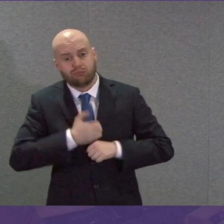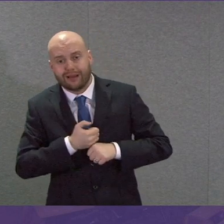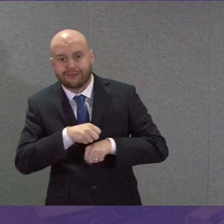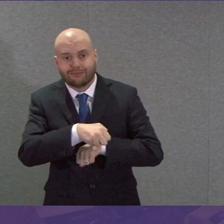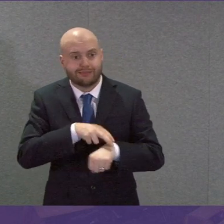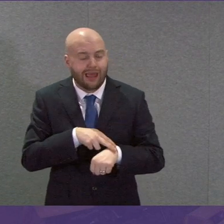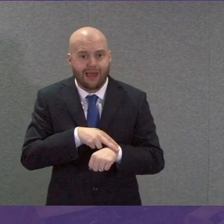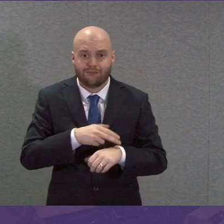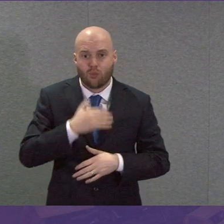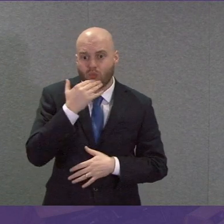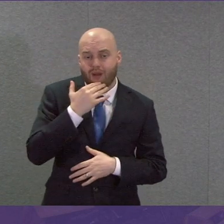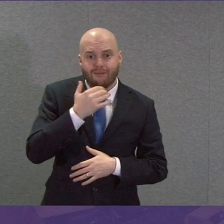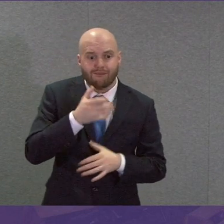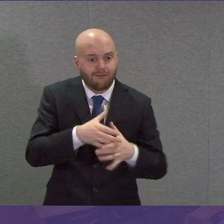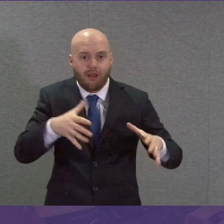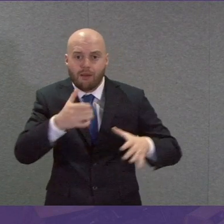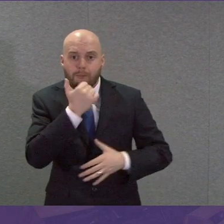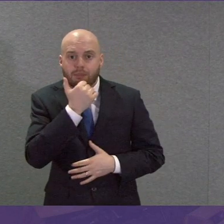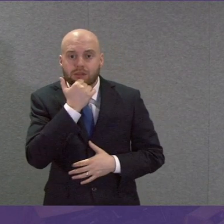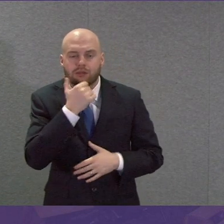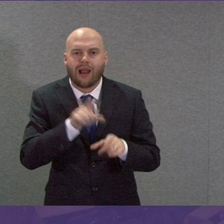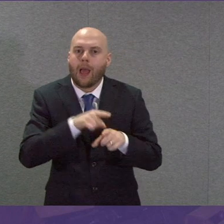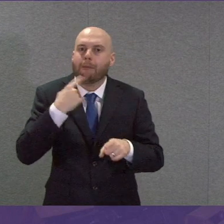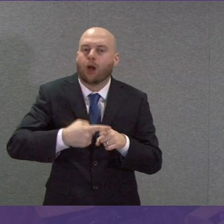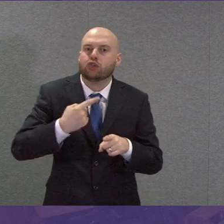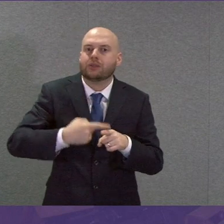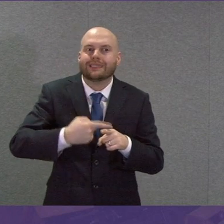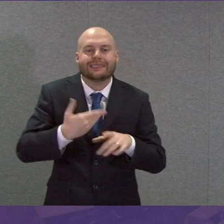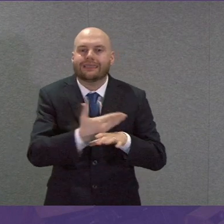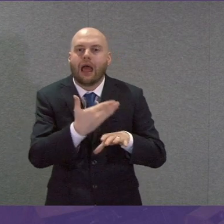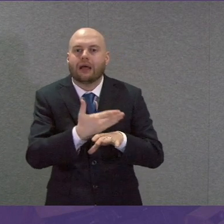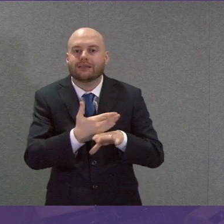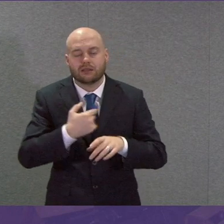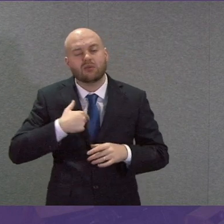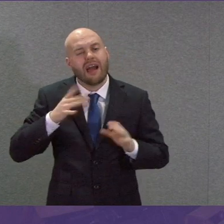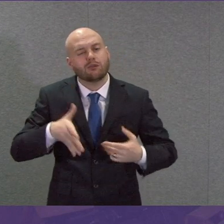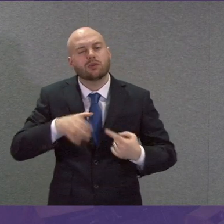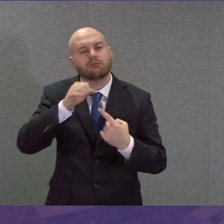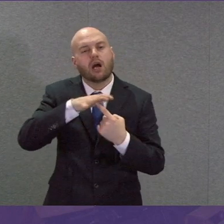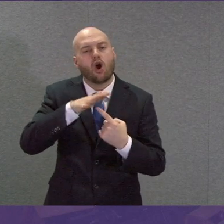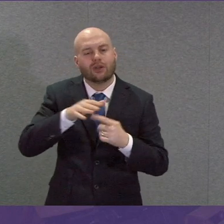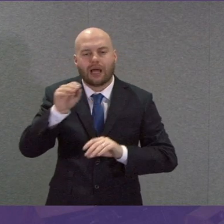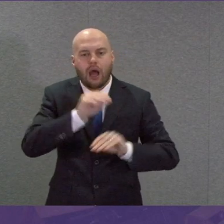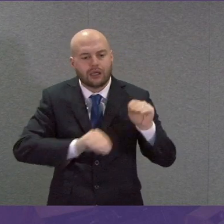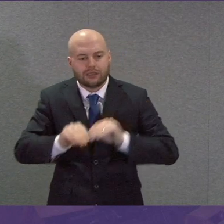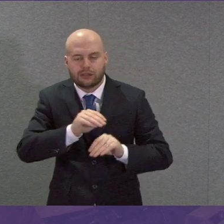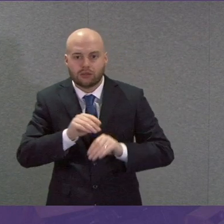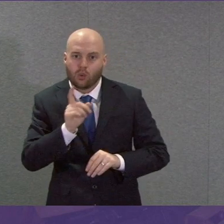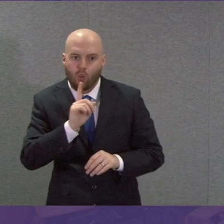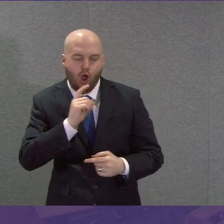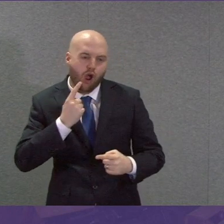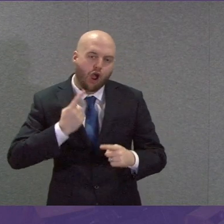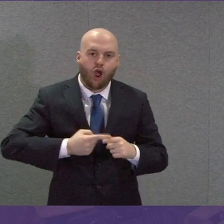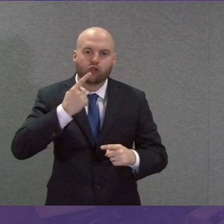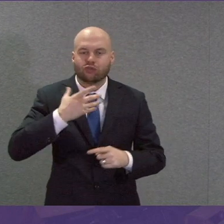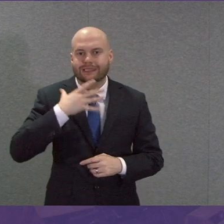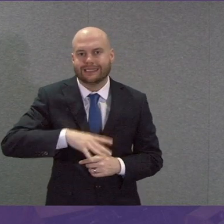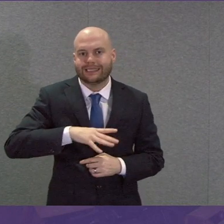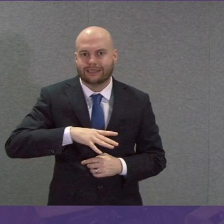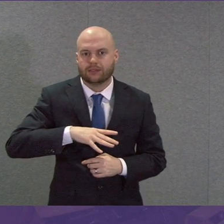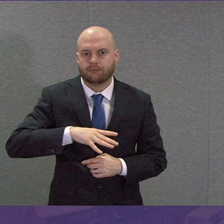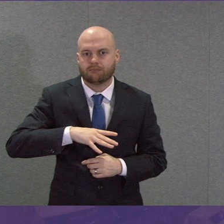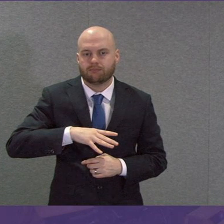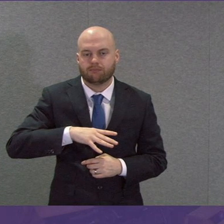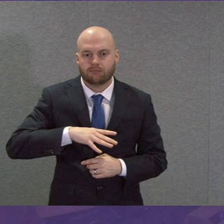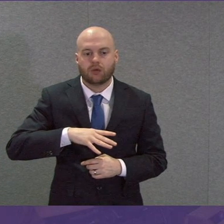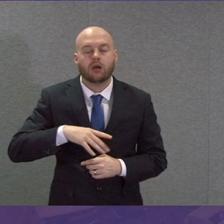emergency tasks and the prioritisation of care towards those with the most significant and urgent needs. Measures to ensure management of